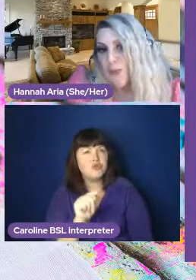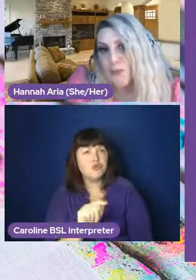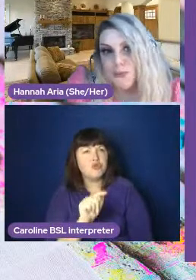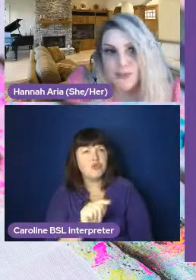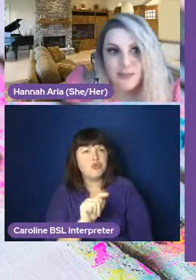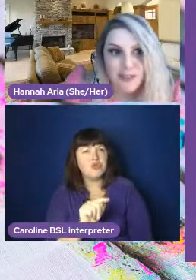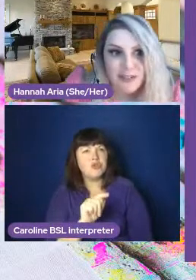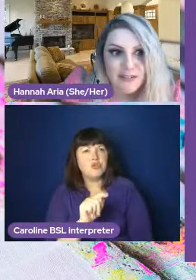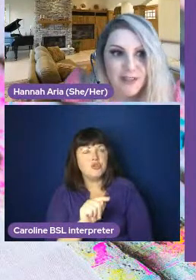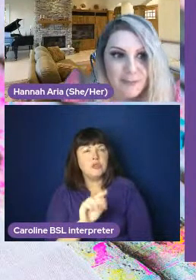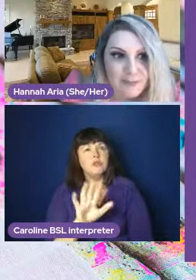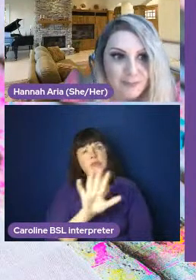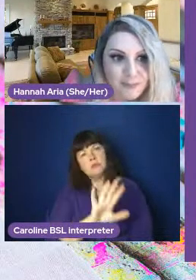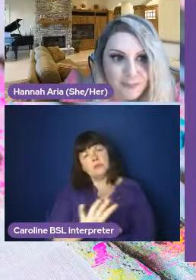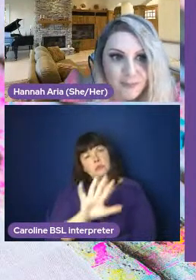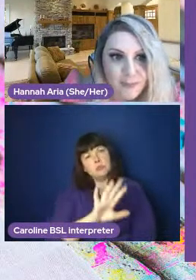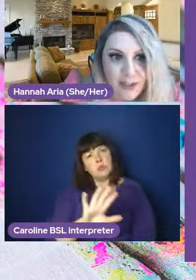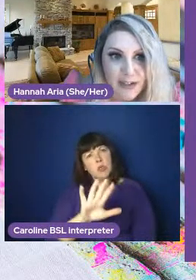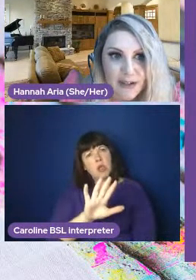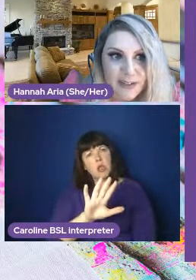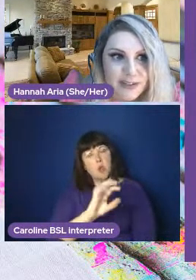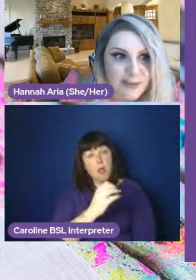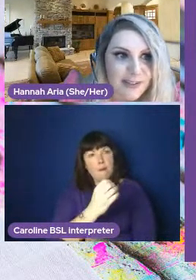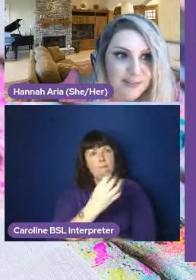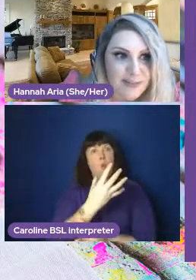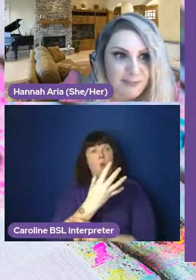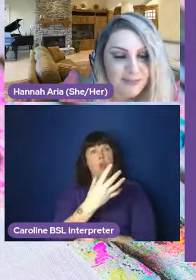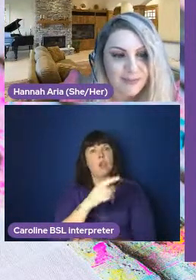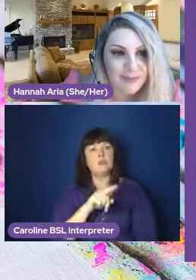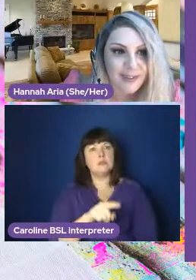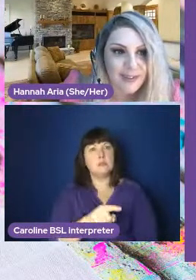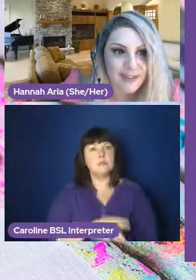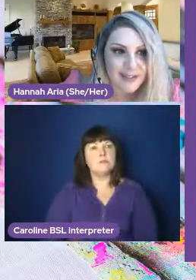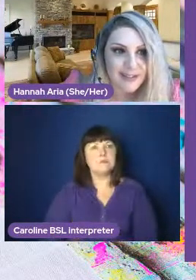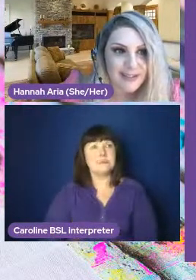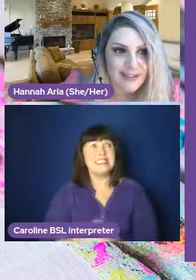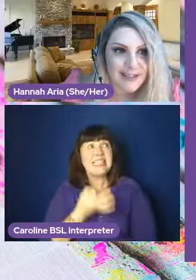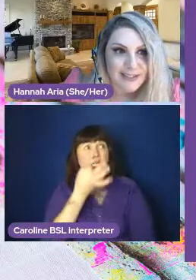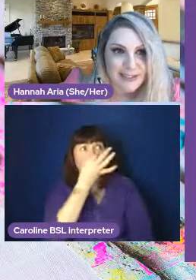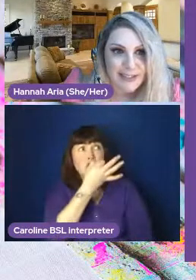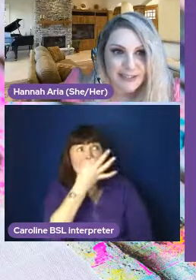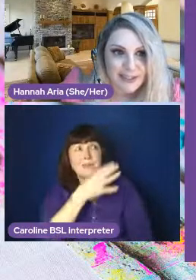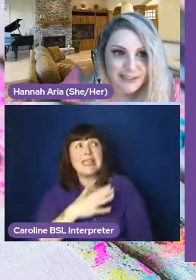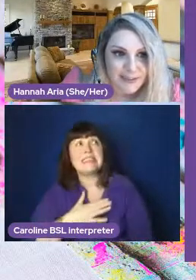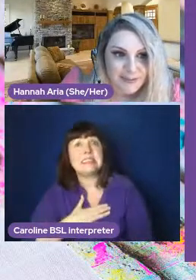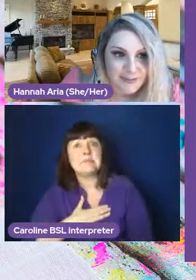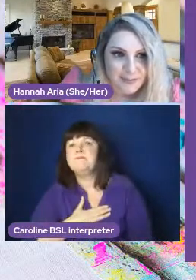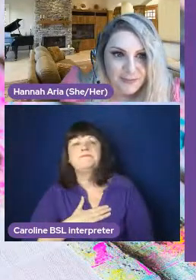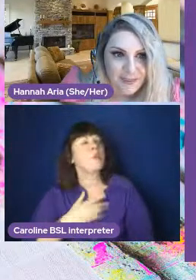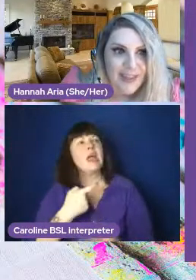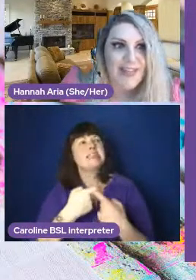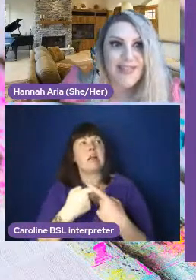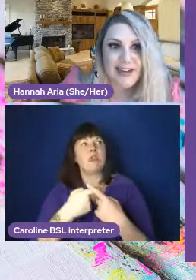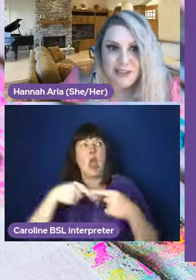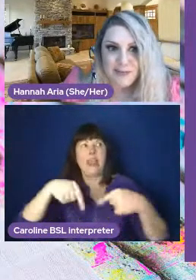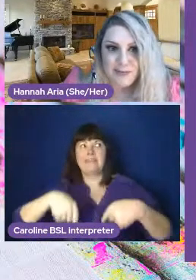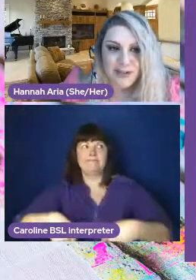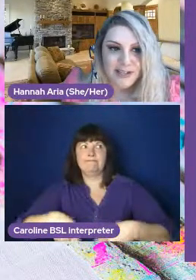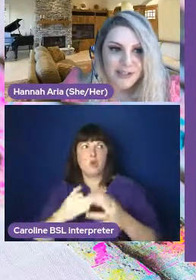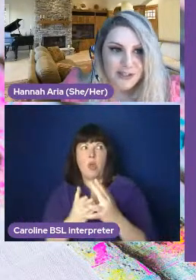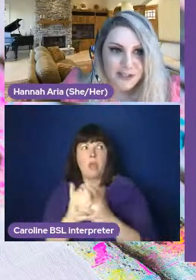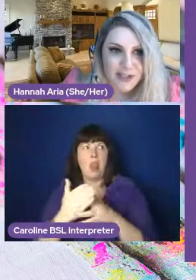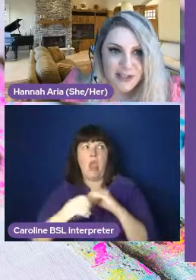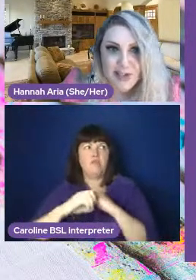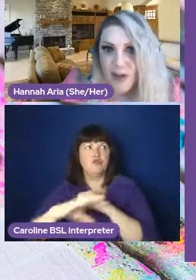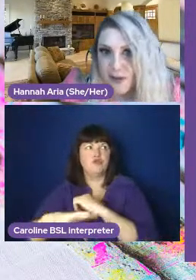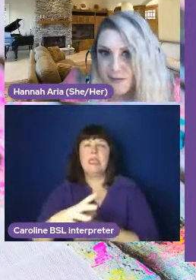quite bold kind of... Hi, Hannah. No, sorry, I don't think Caroline is in the live stream. That's